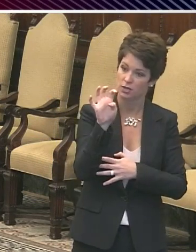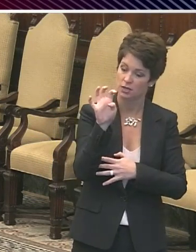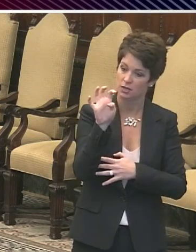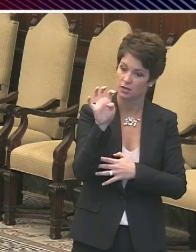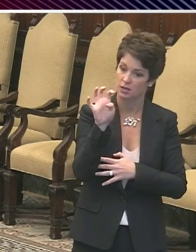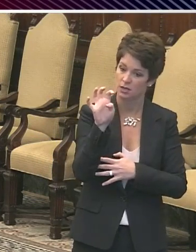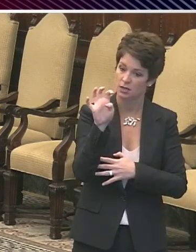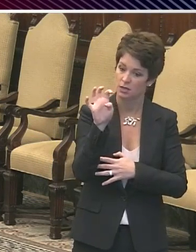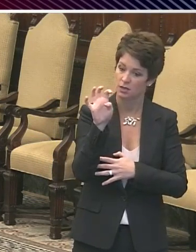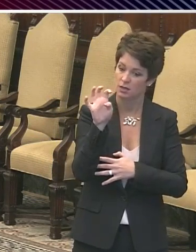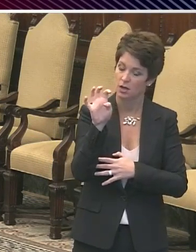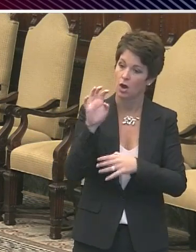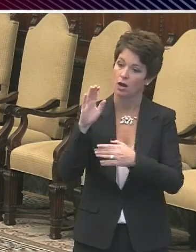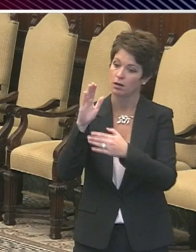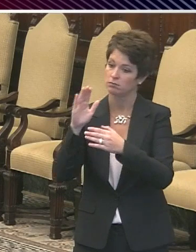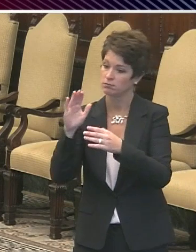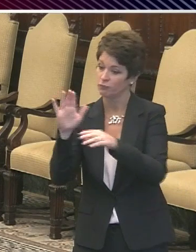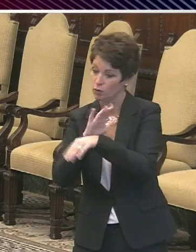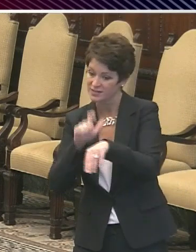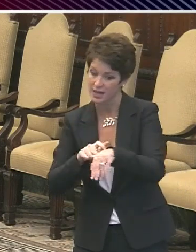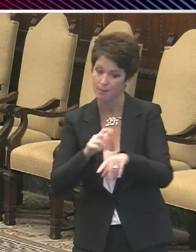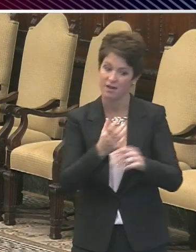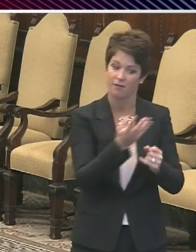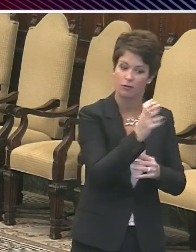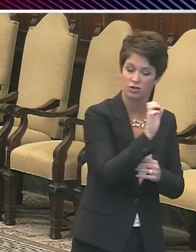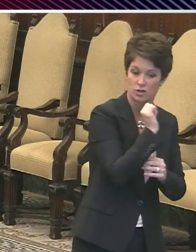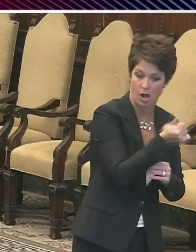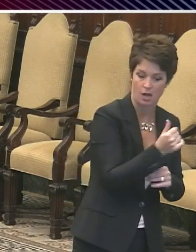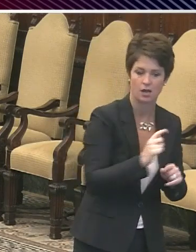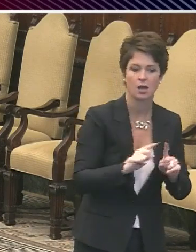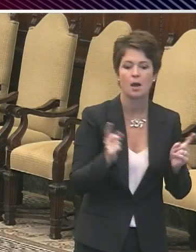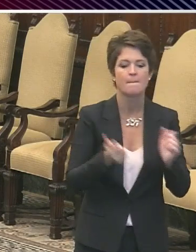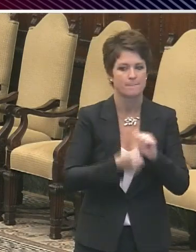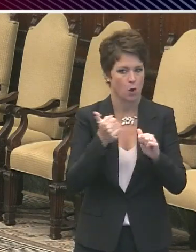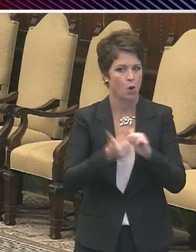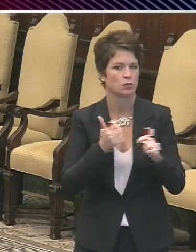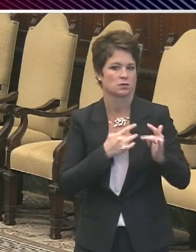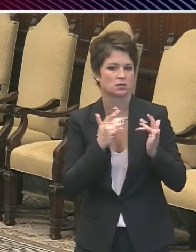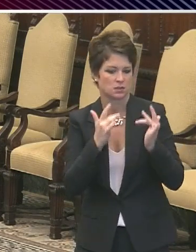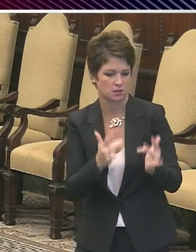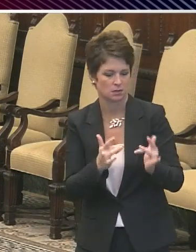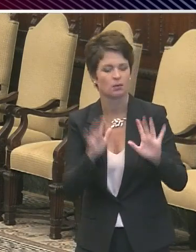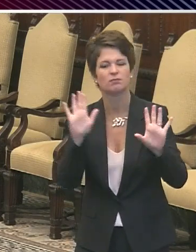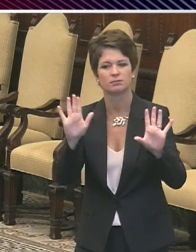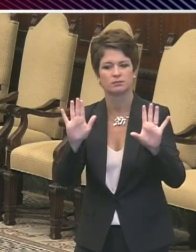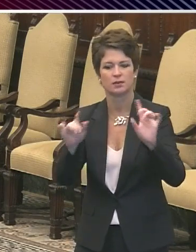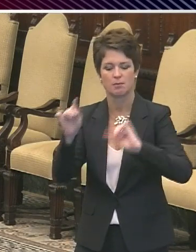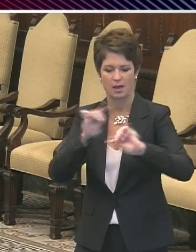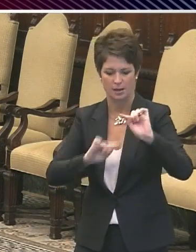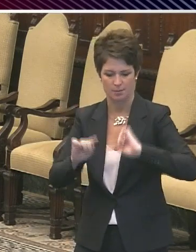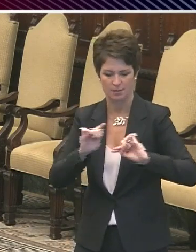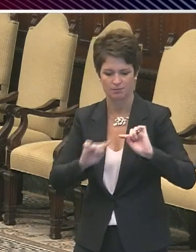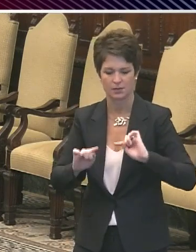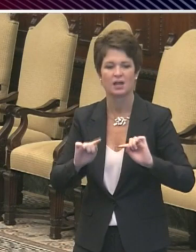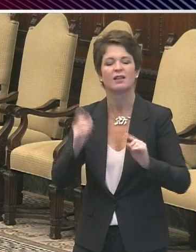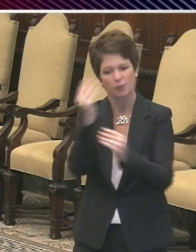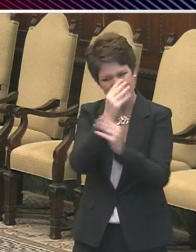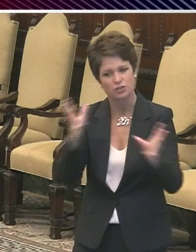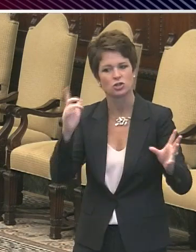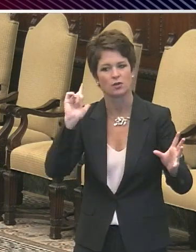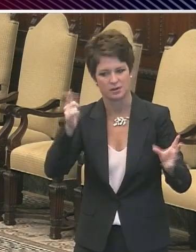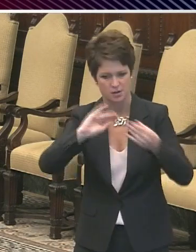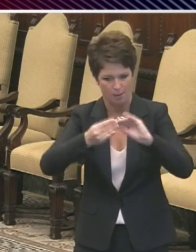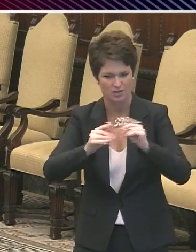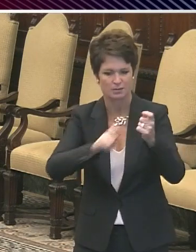or not, and how many are full-time? The majority of those are, before I say that, let us get back to you